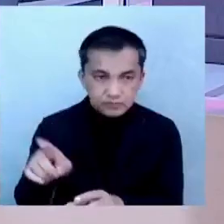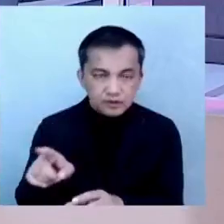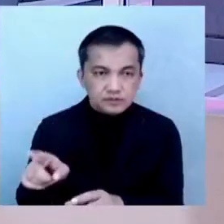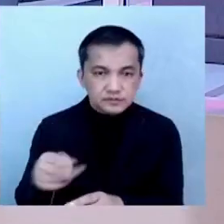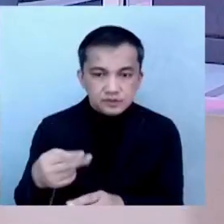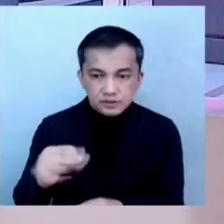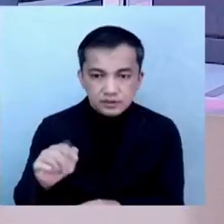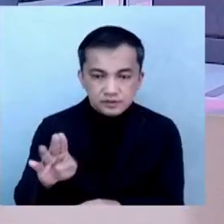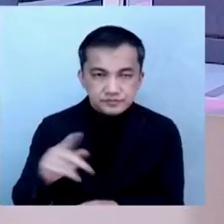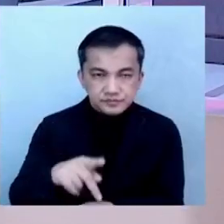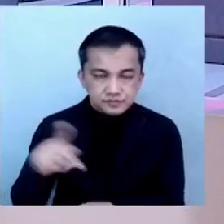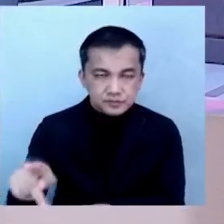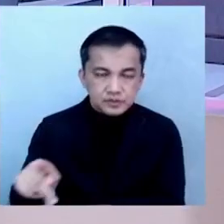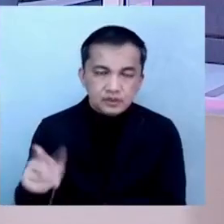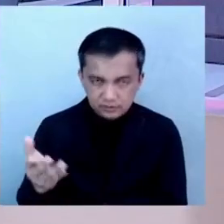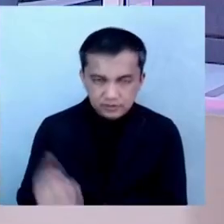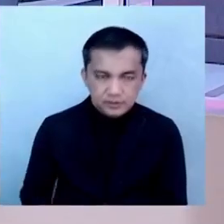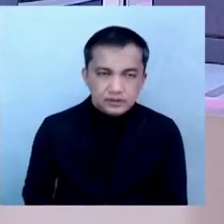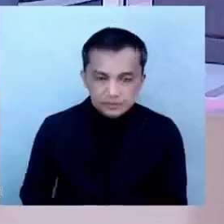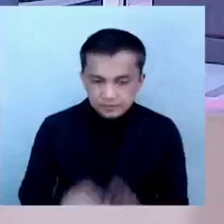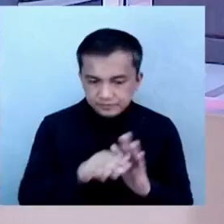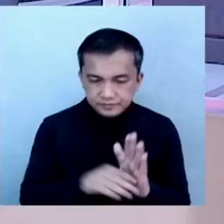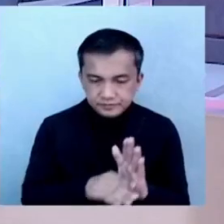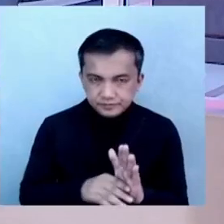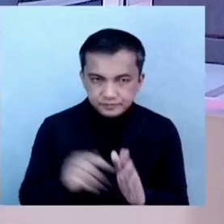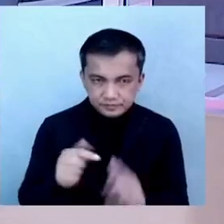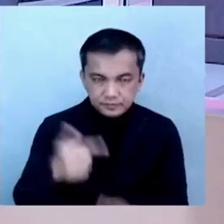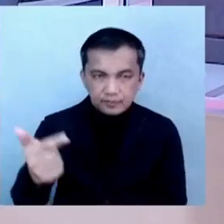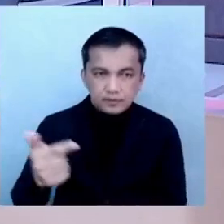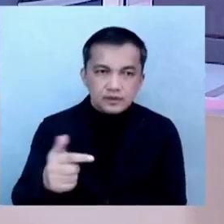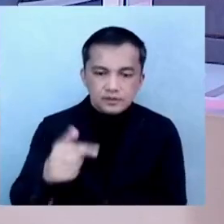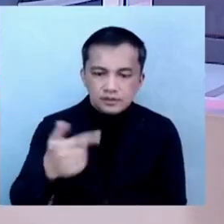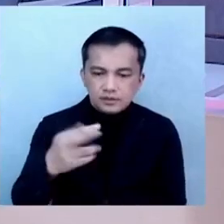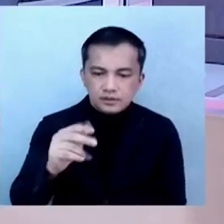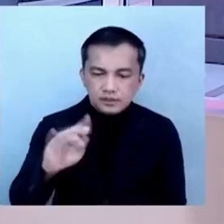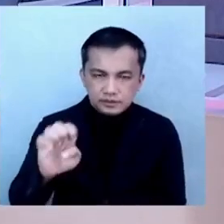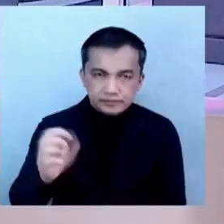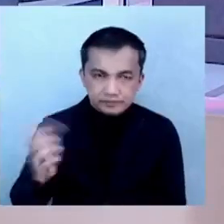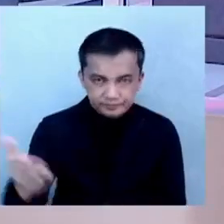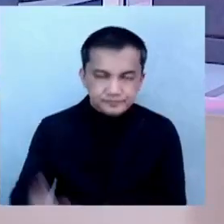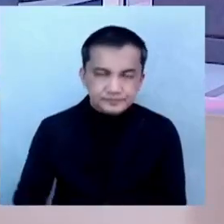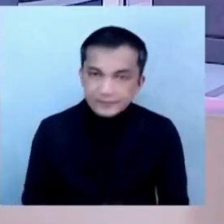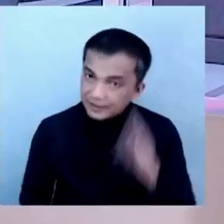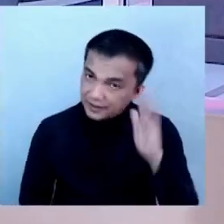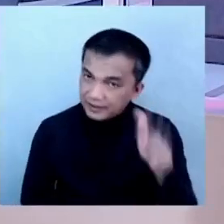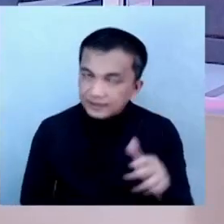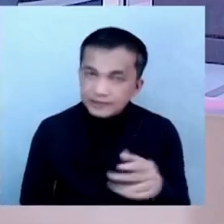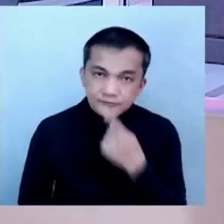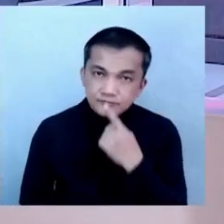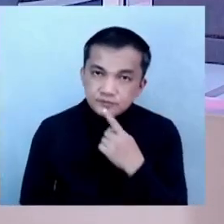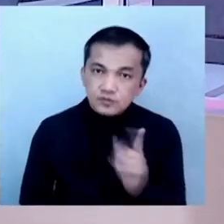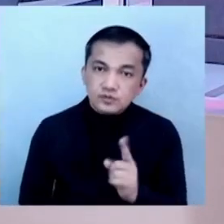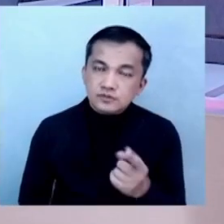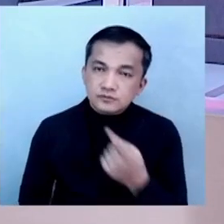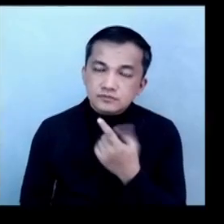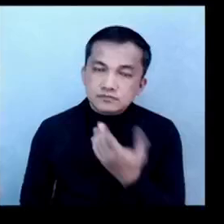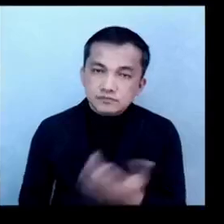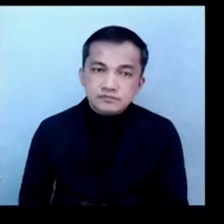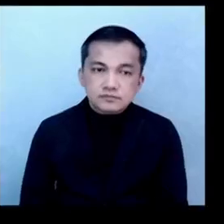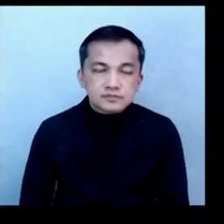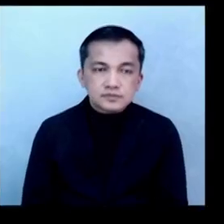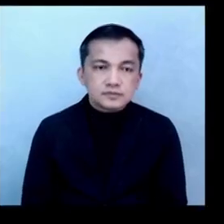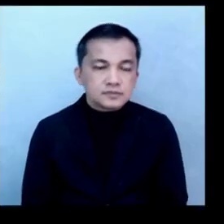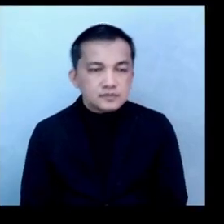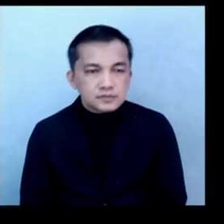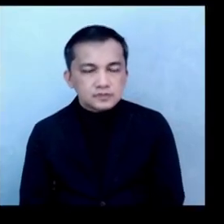Porac, Pampanga. Let's get details from our correspondent, Gracie Rutao. Hi, Gracie. What can you tell us? Stanley, on the